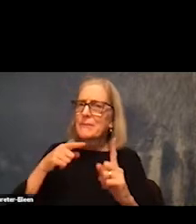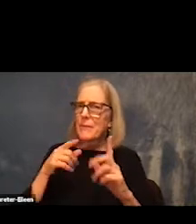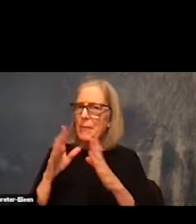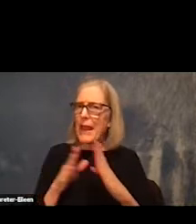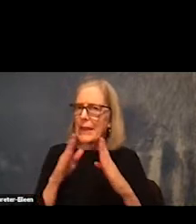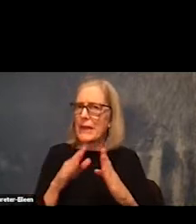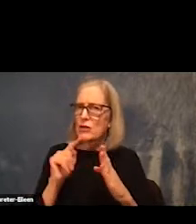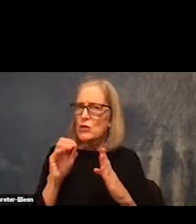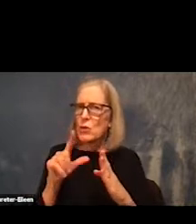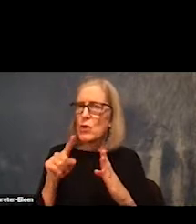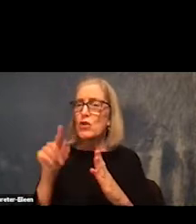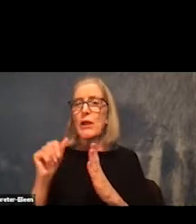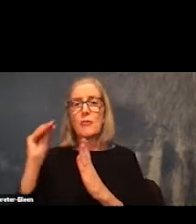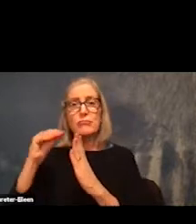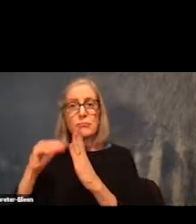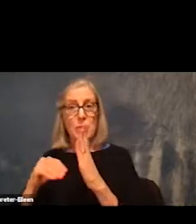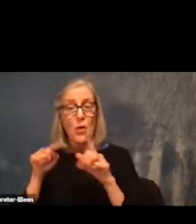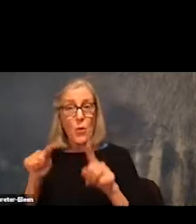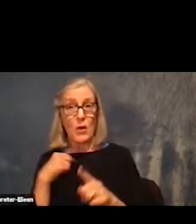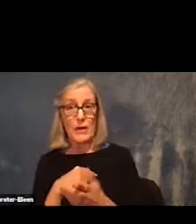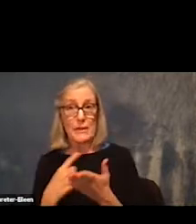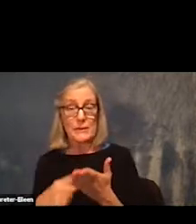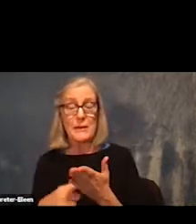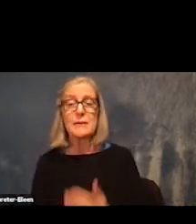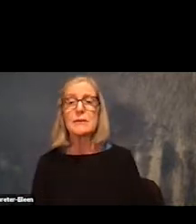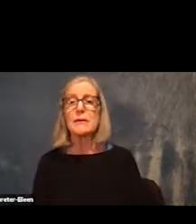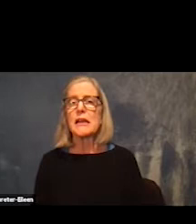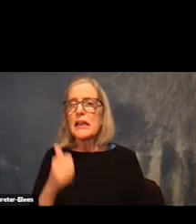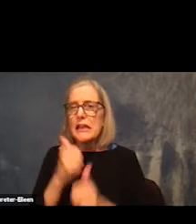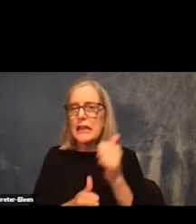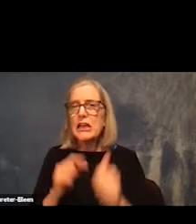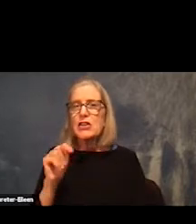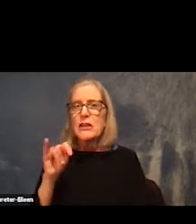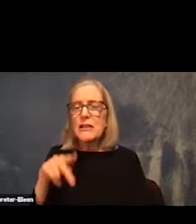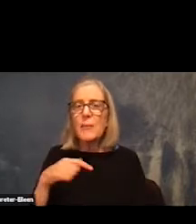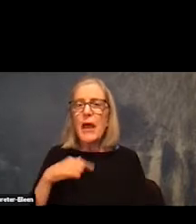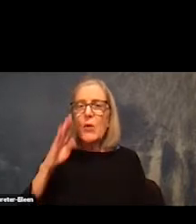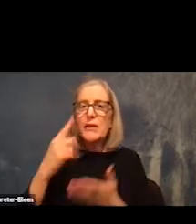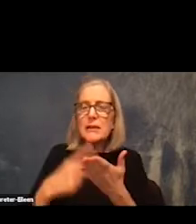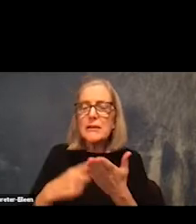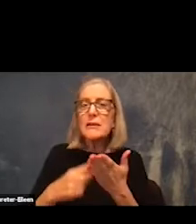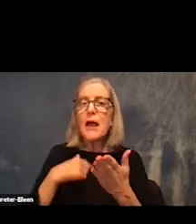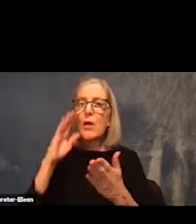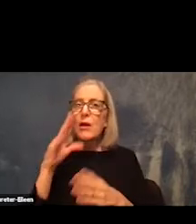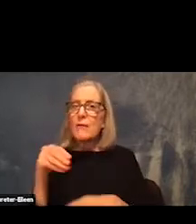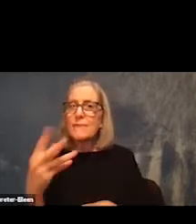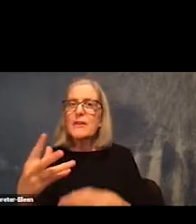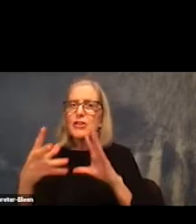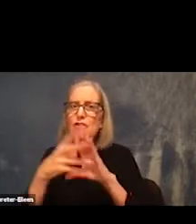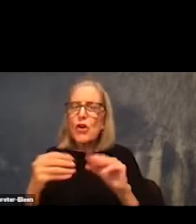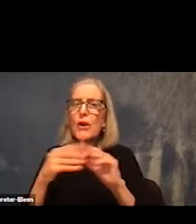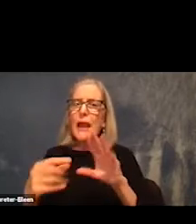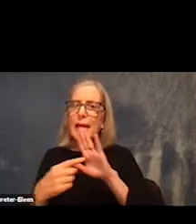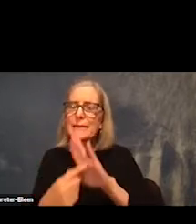we go along. I'm going to discuss each of the tips, illustrating with stories and examples. If any of you are